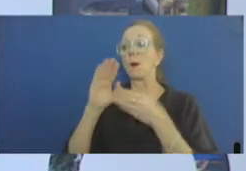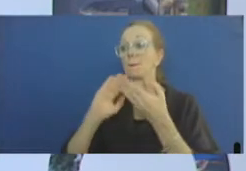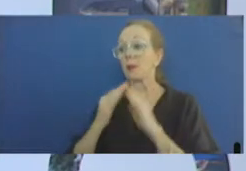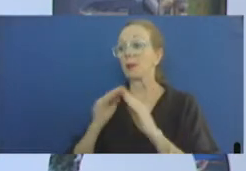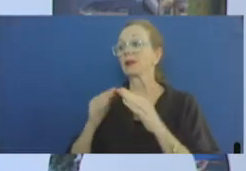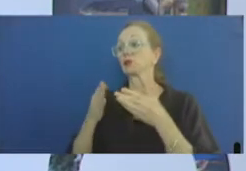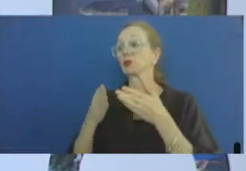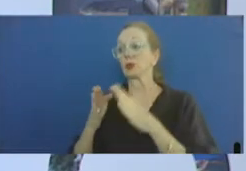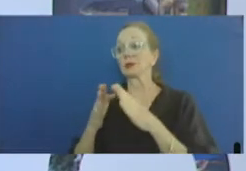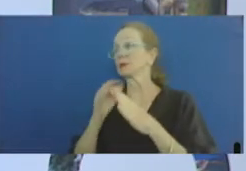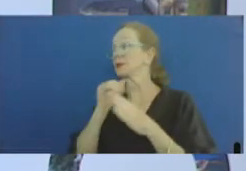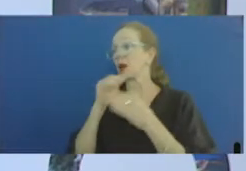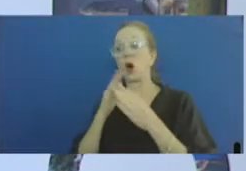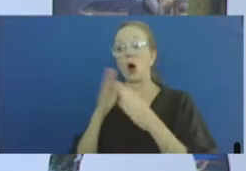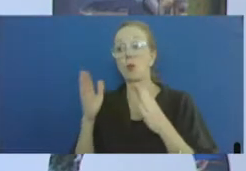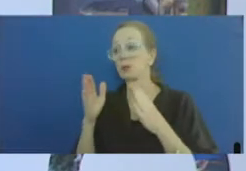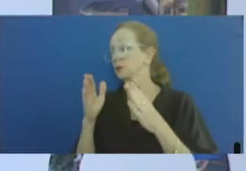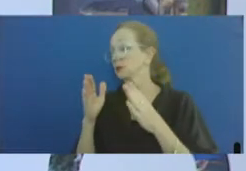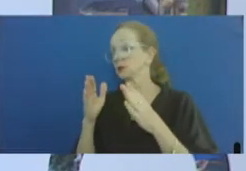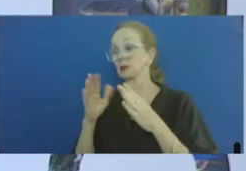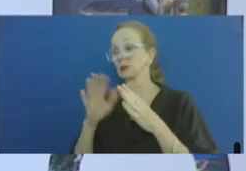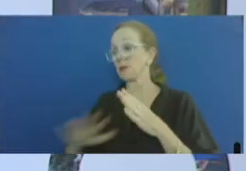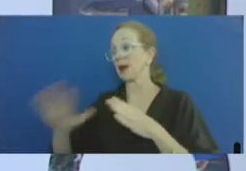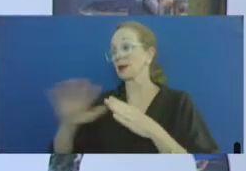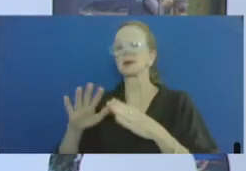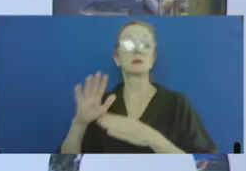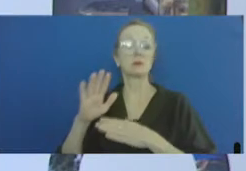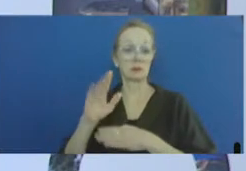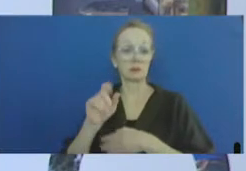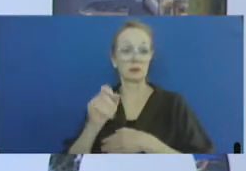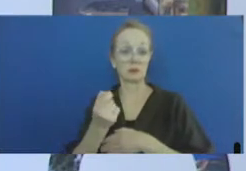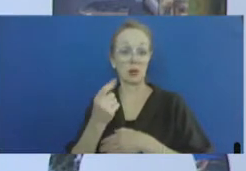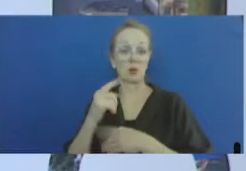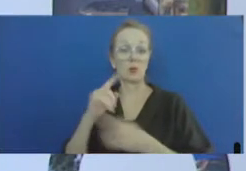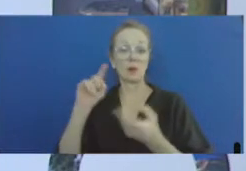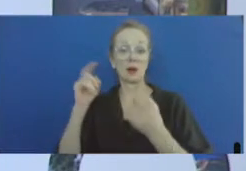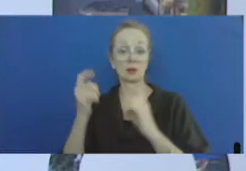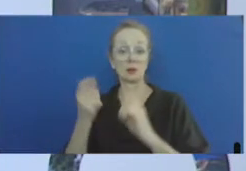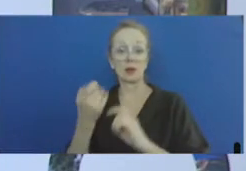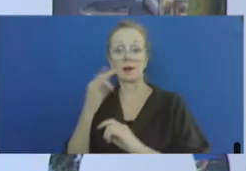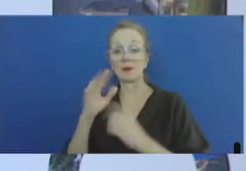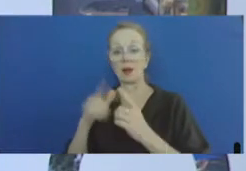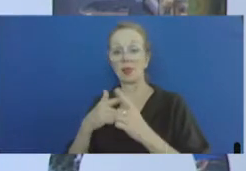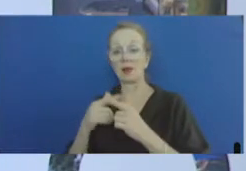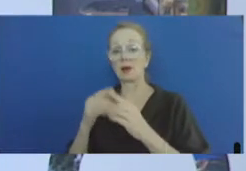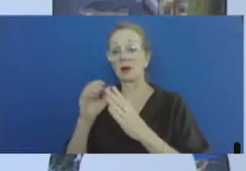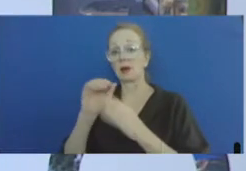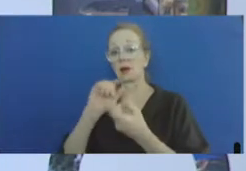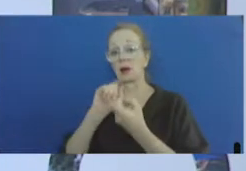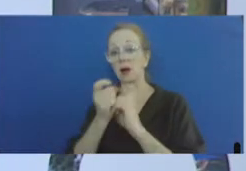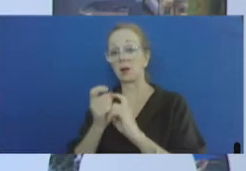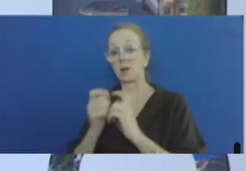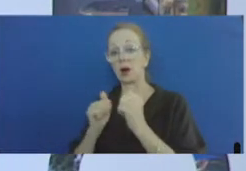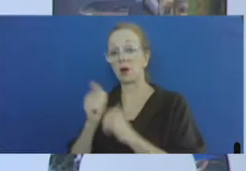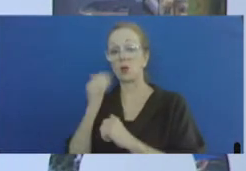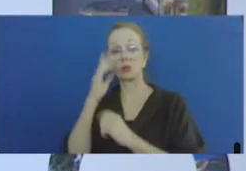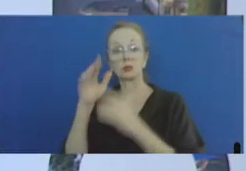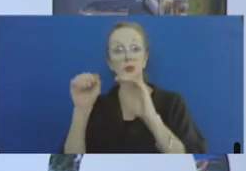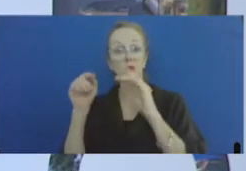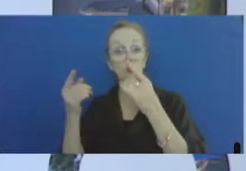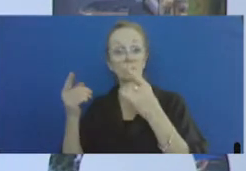then they will have to make some adjustments if this amendment is passed. And it probably will result